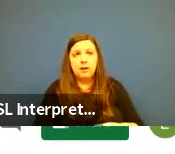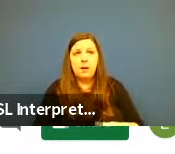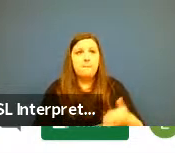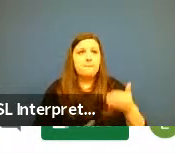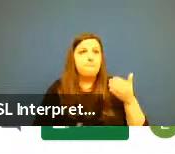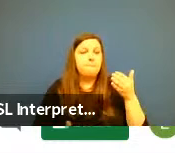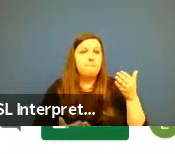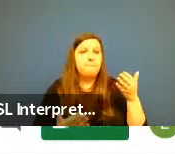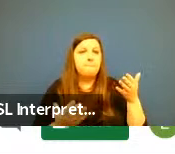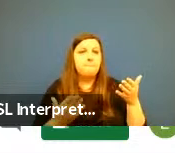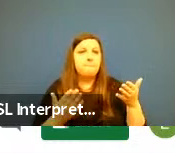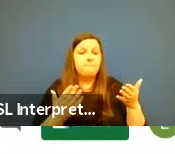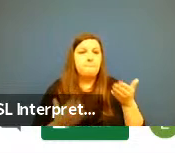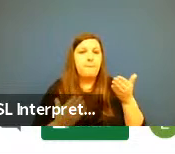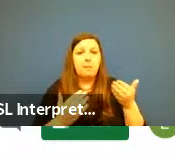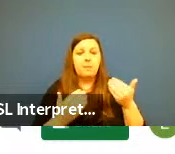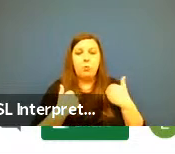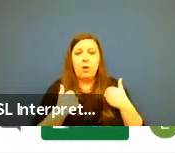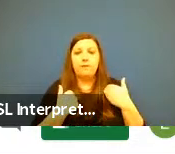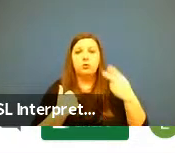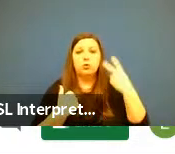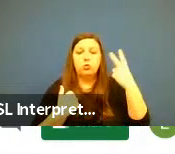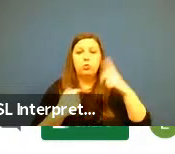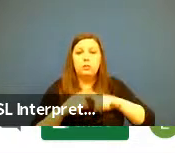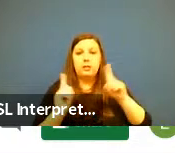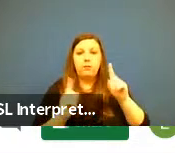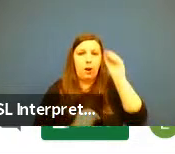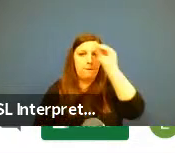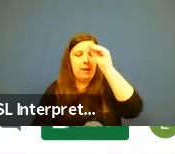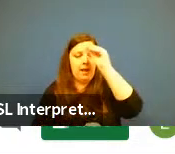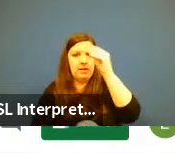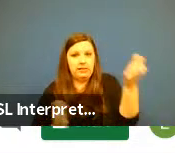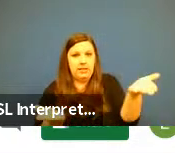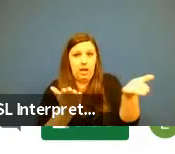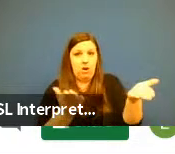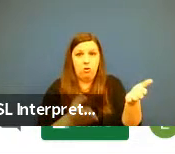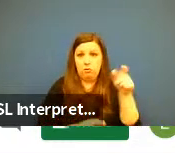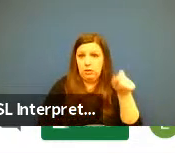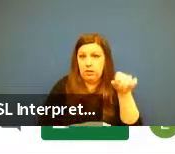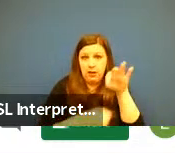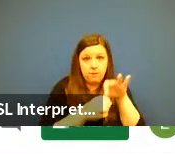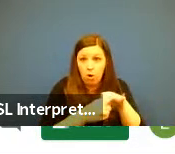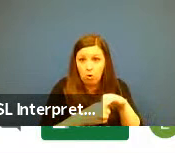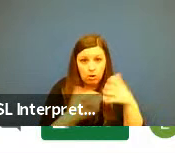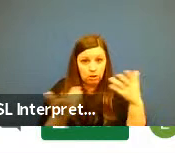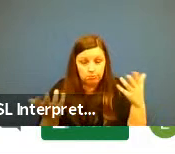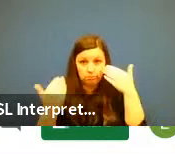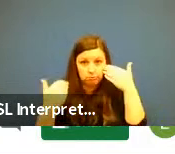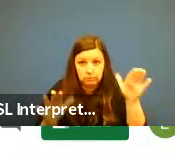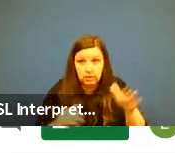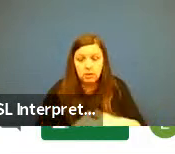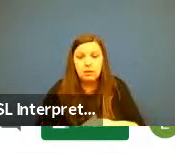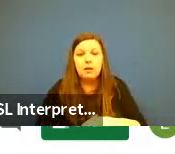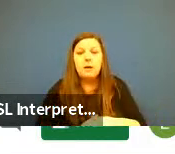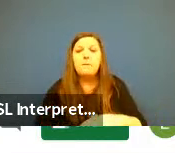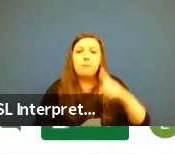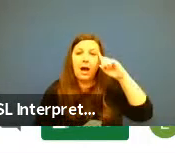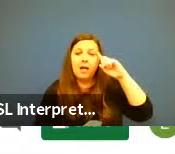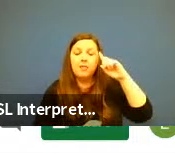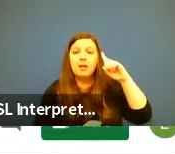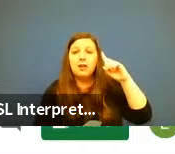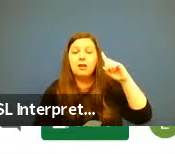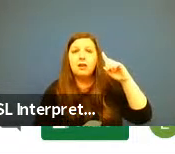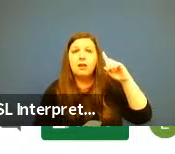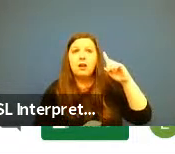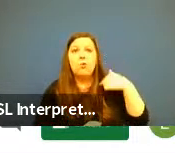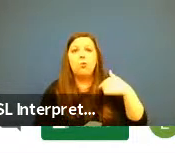opinions on the table. We might need to, you know, I don't know, we need to vote or what, but I think we're causing